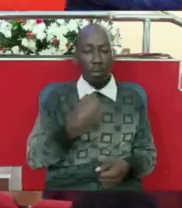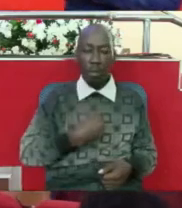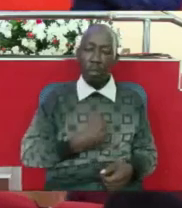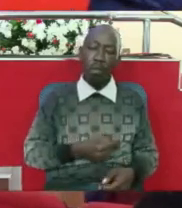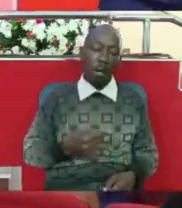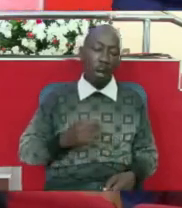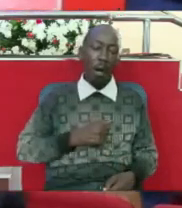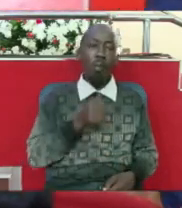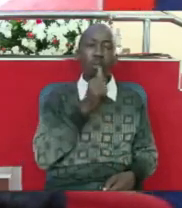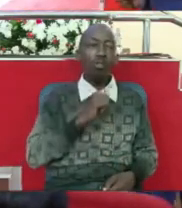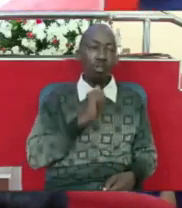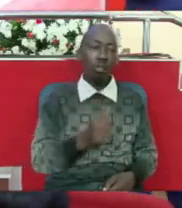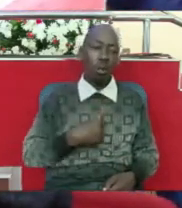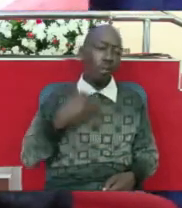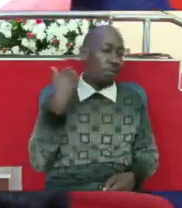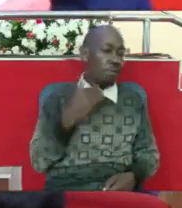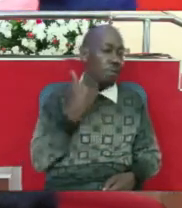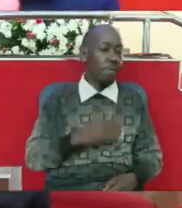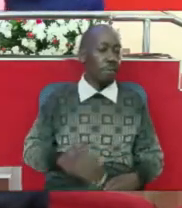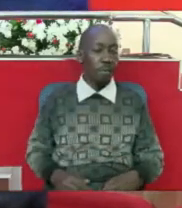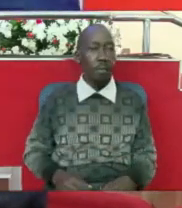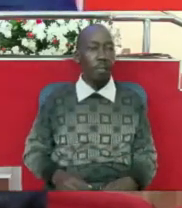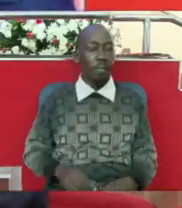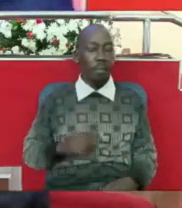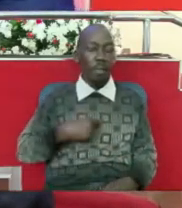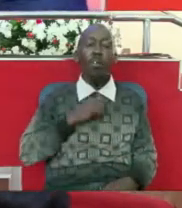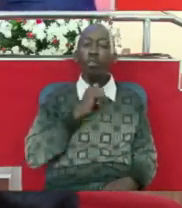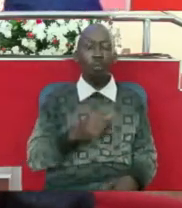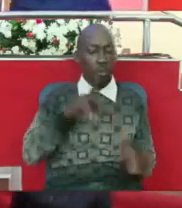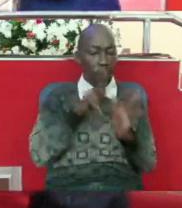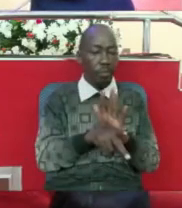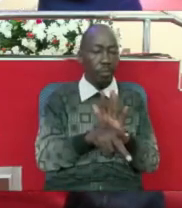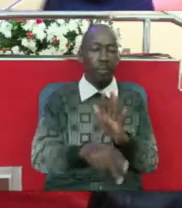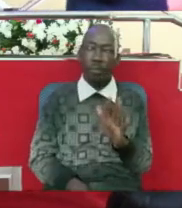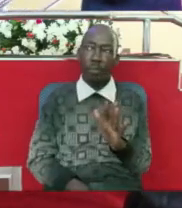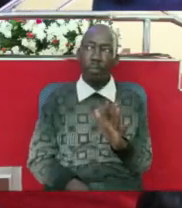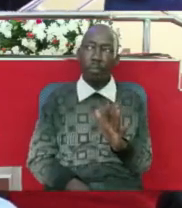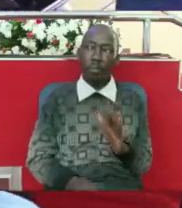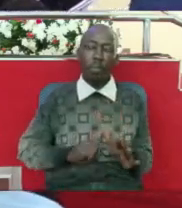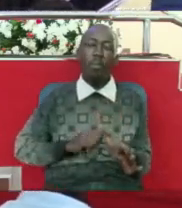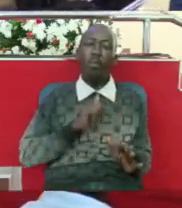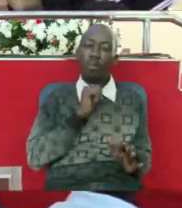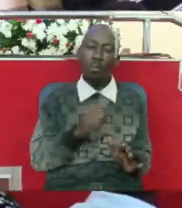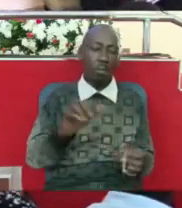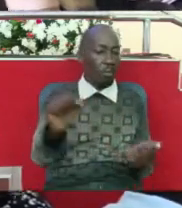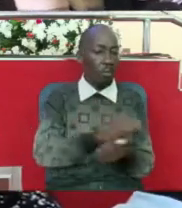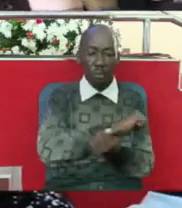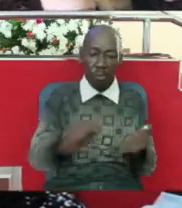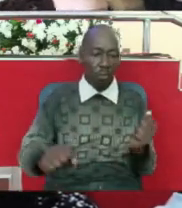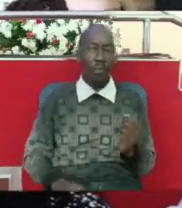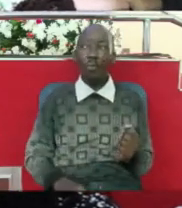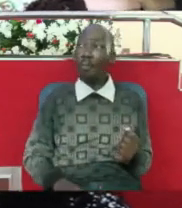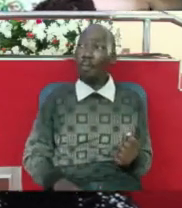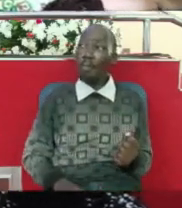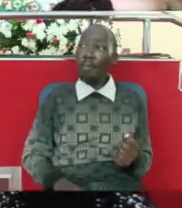am not a thief, akisema, mimi I do not kill, mimi siui, and I do not destroy, na mimi